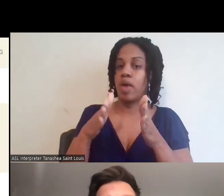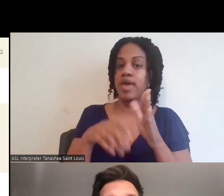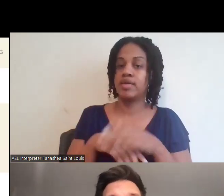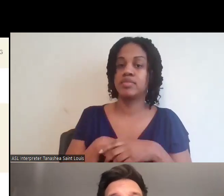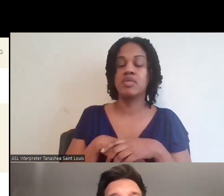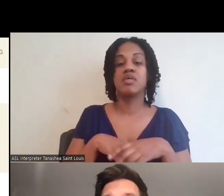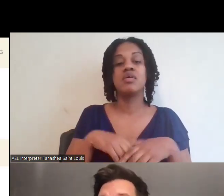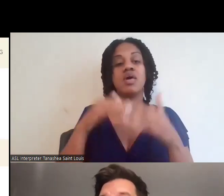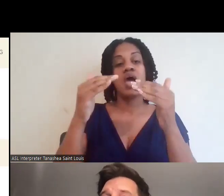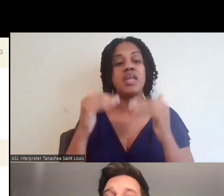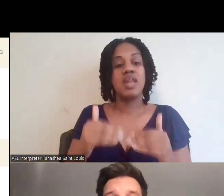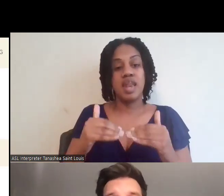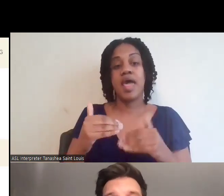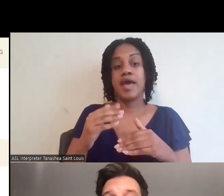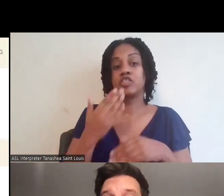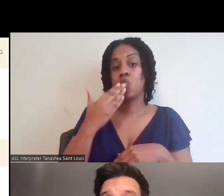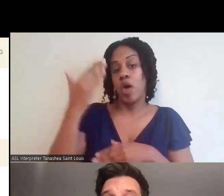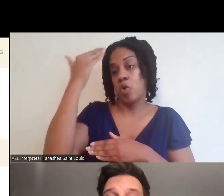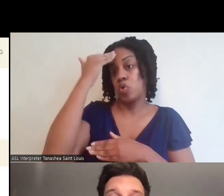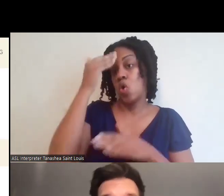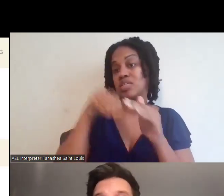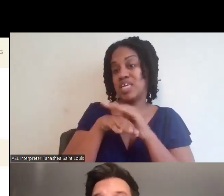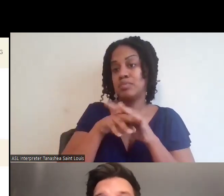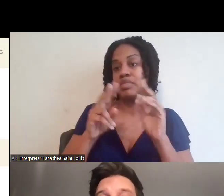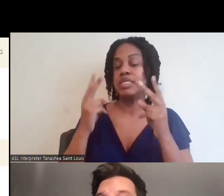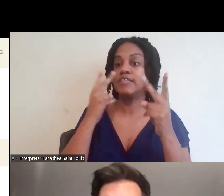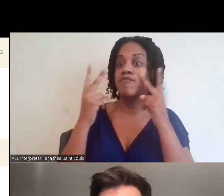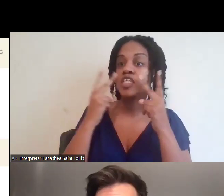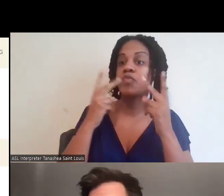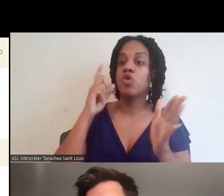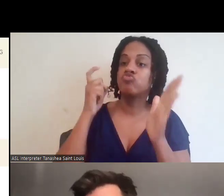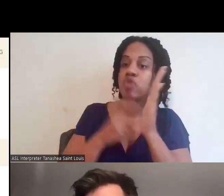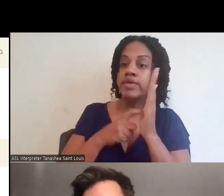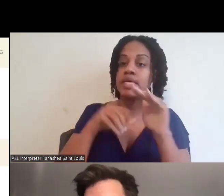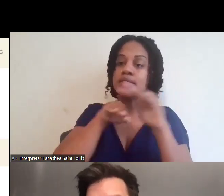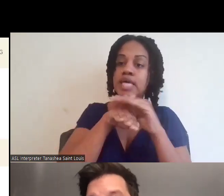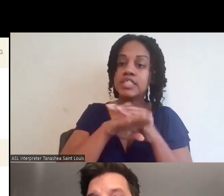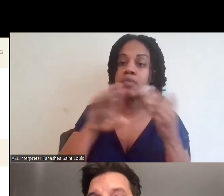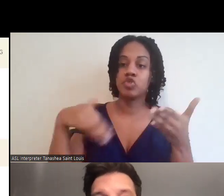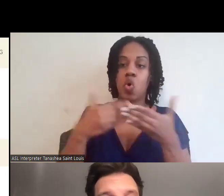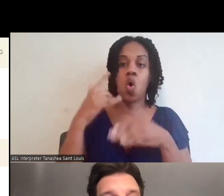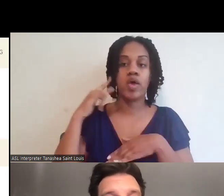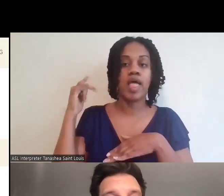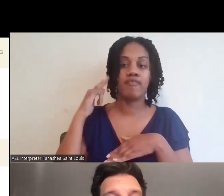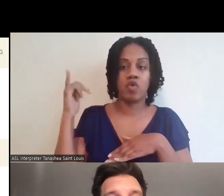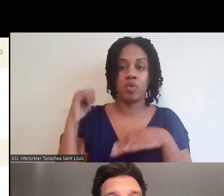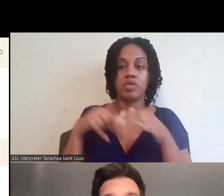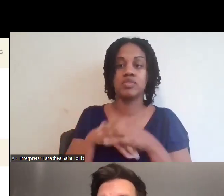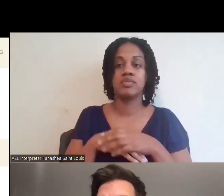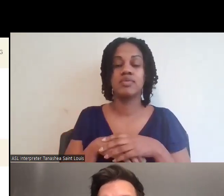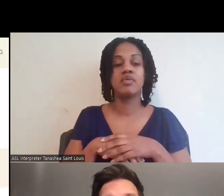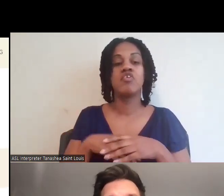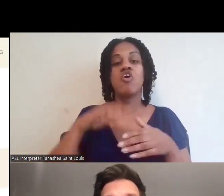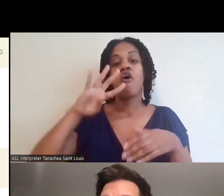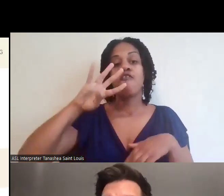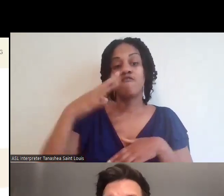The next trait is well-known and accessible. It's visible, it's recognized, it's accessible to all Californians. The fourth